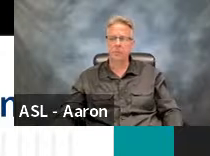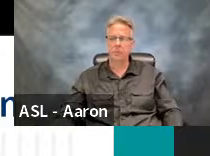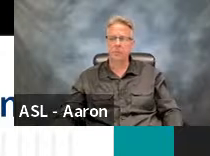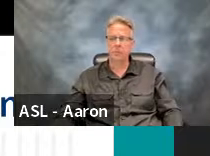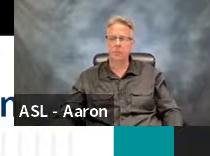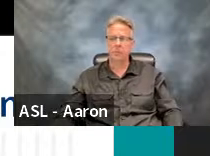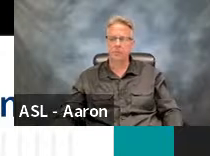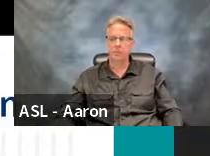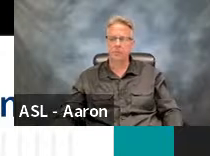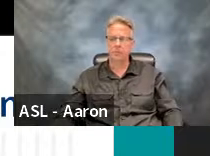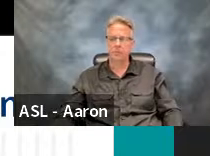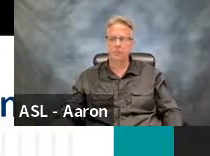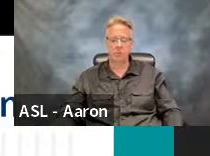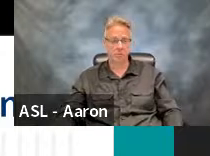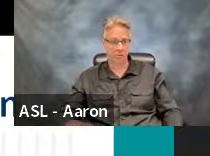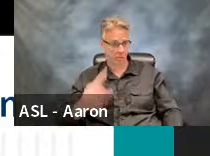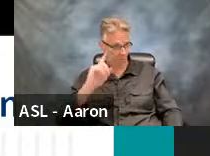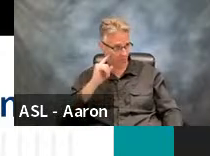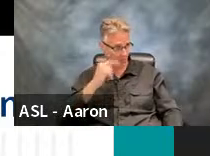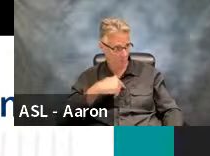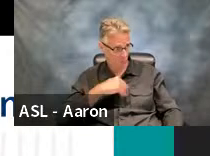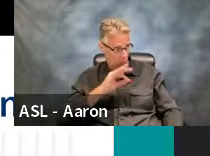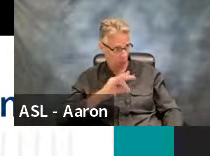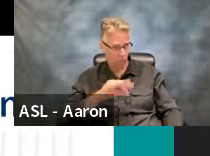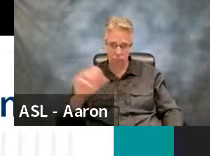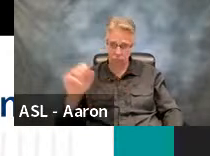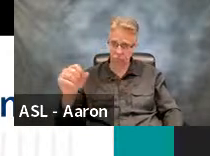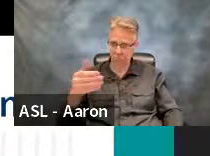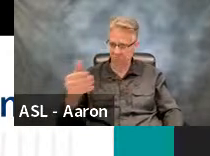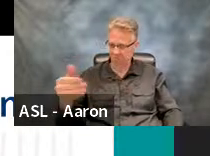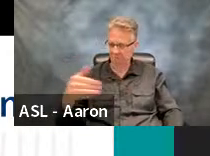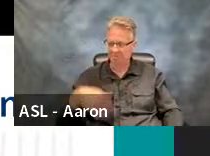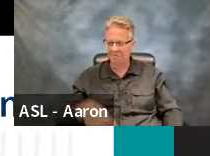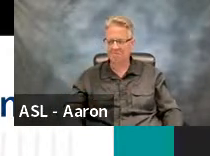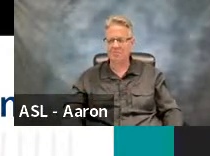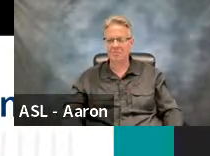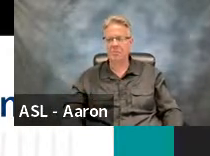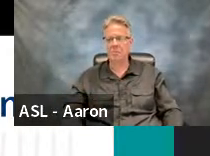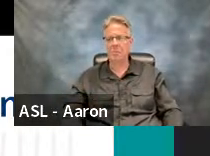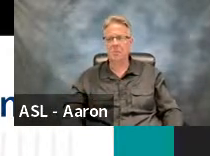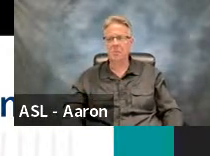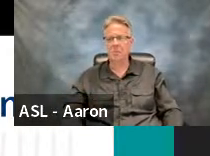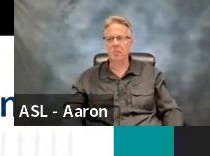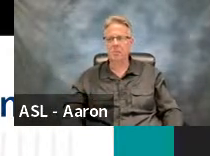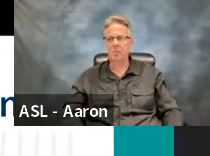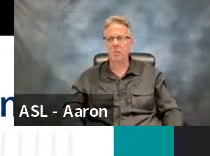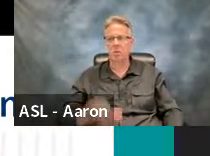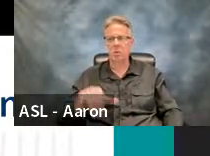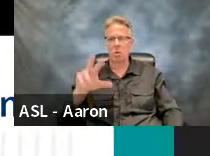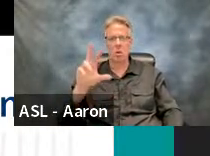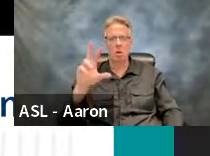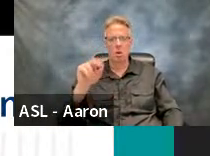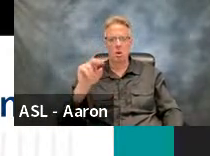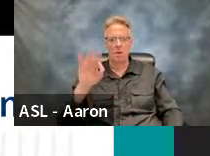Whitney. Thank you. Can you hear me okay? Yes. Yep. Okay. So with the 30-foot